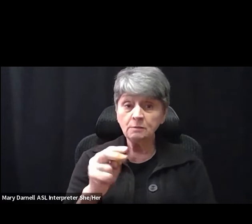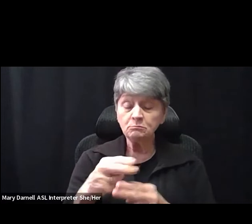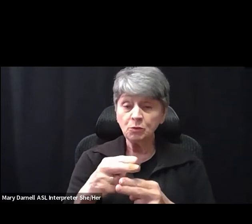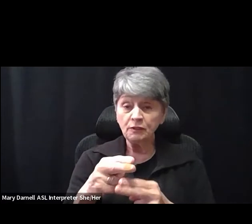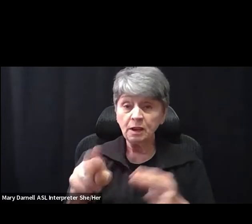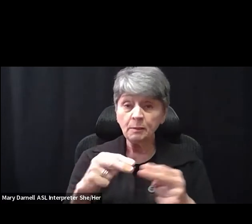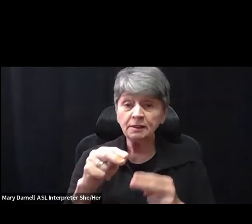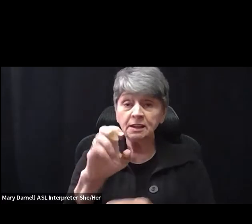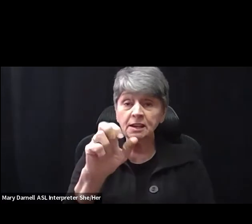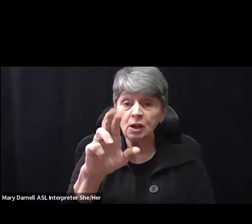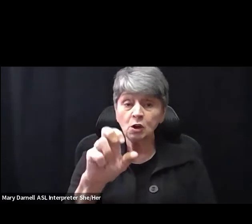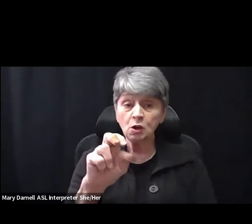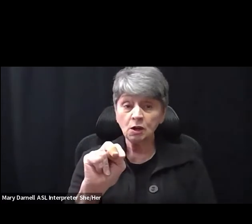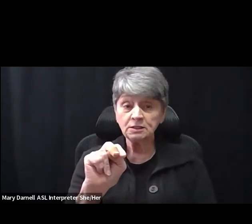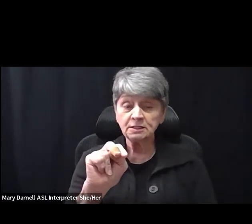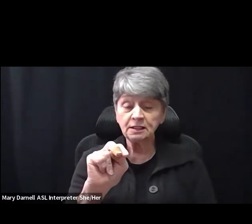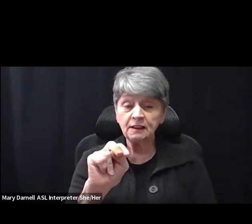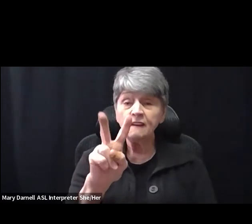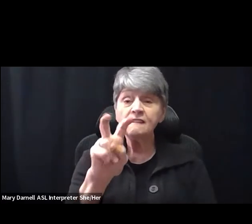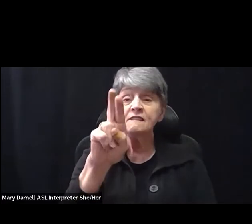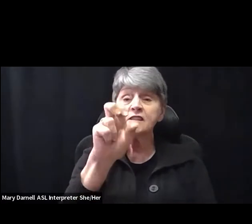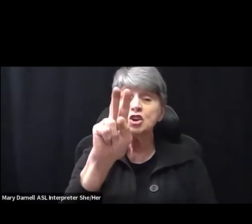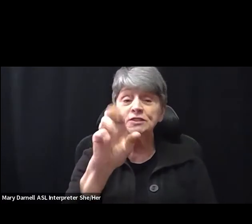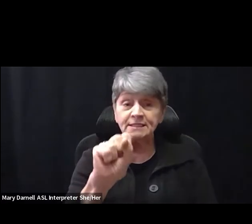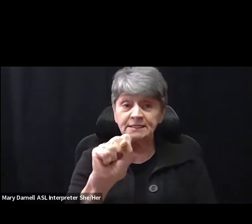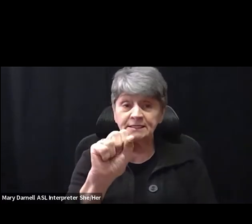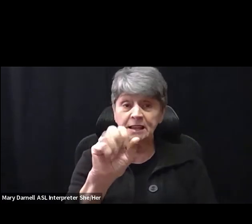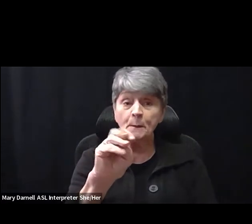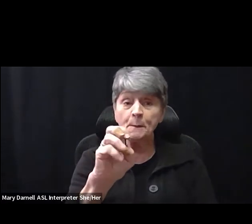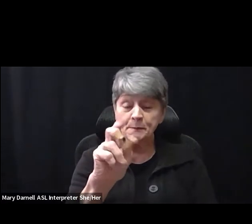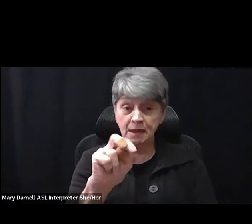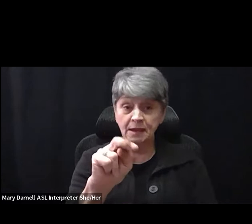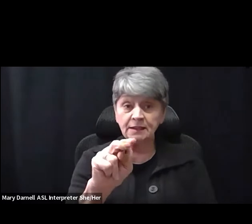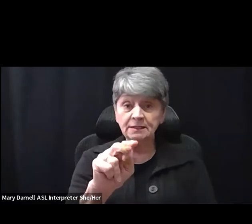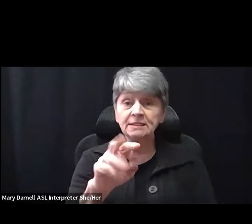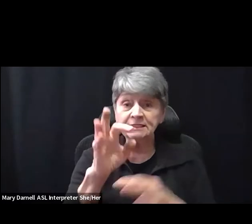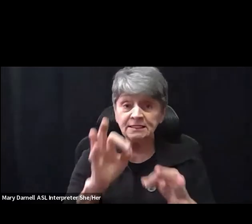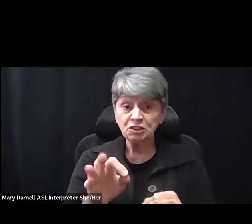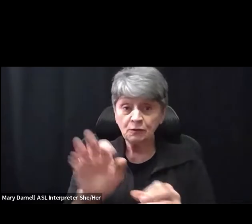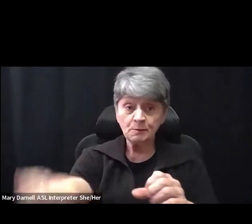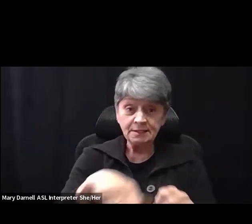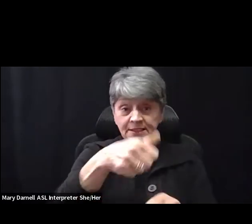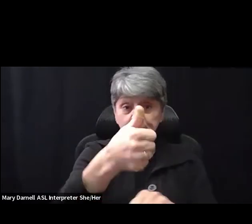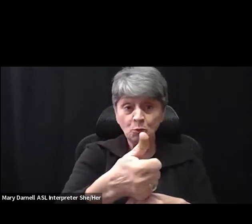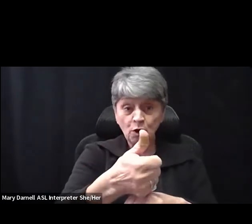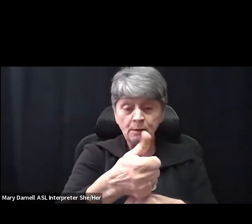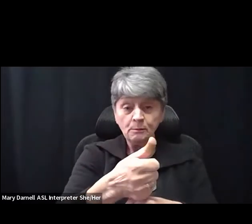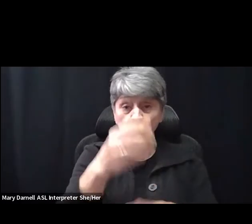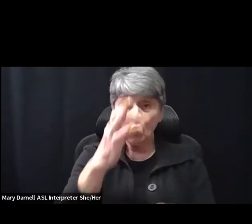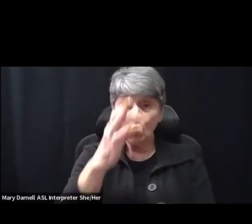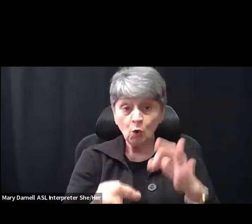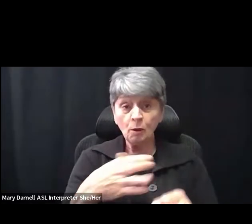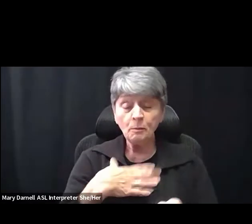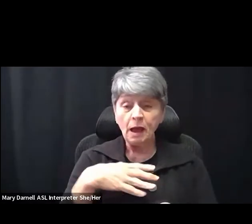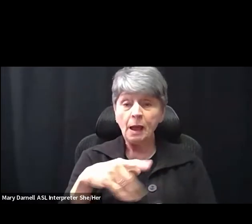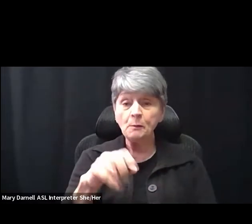was decided yesterday at the United States Supreme Court. My name is Brian Silva. My pronouns are he, him,